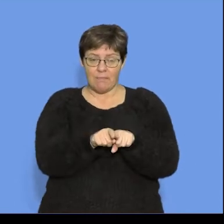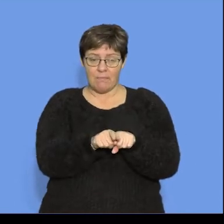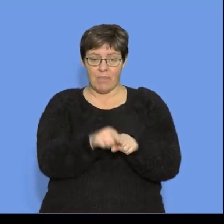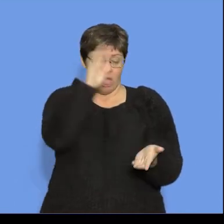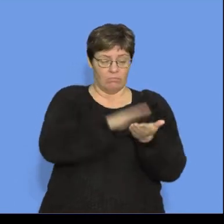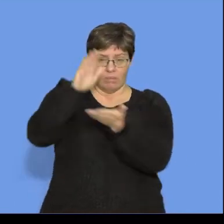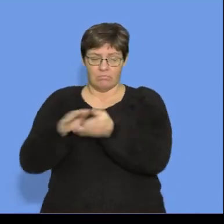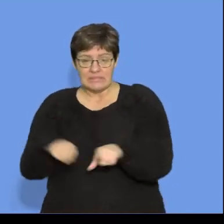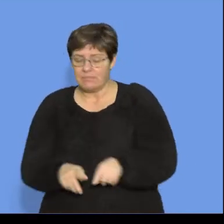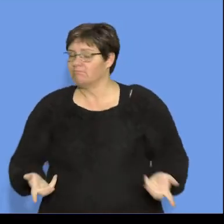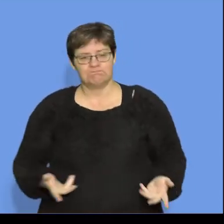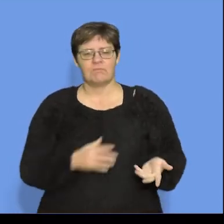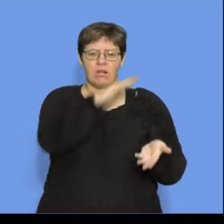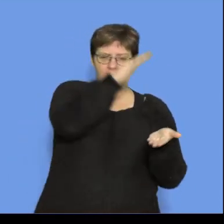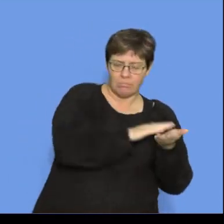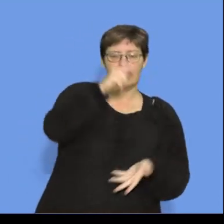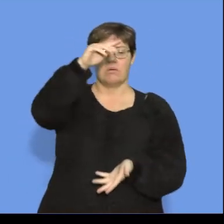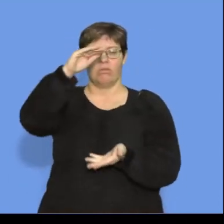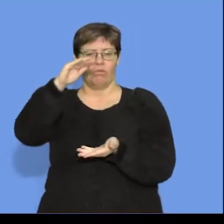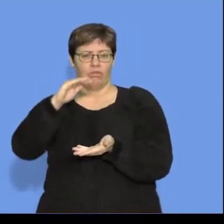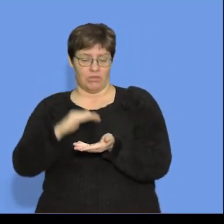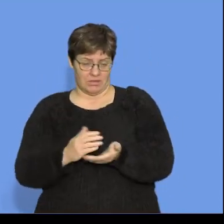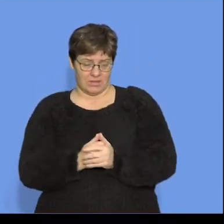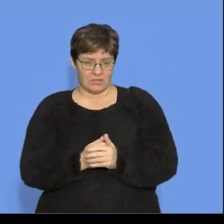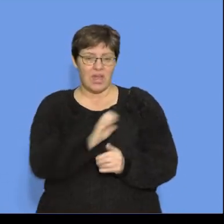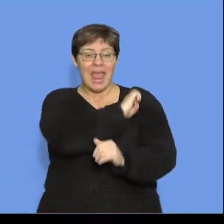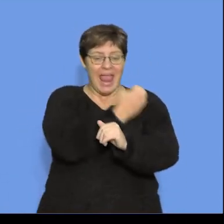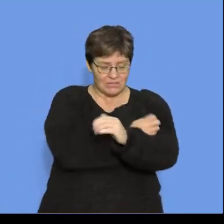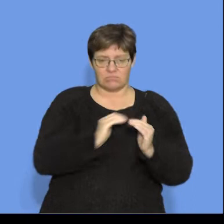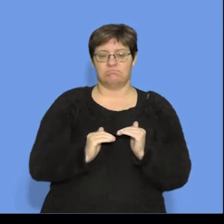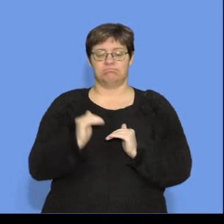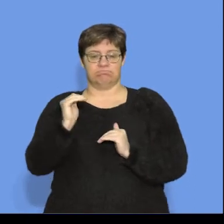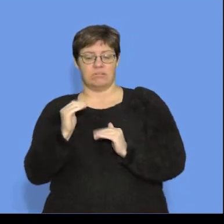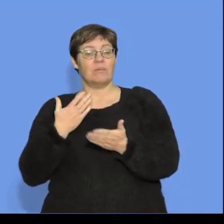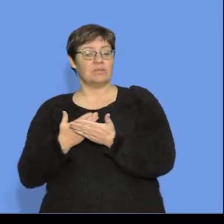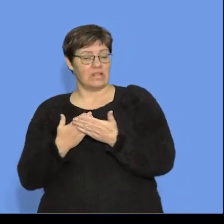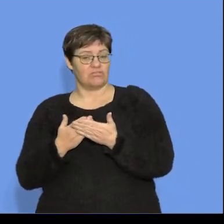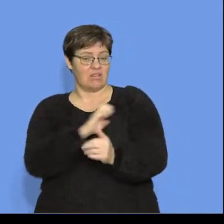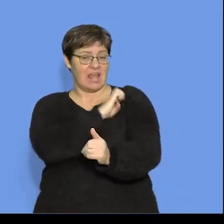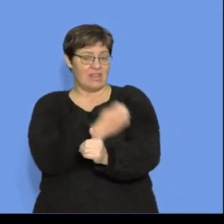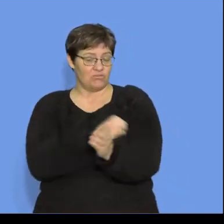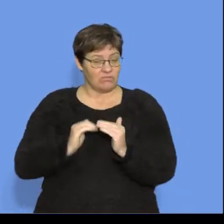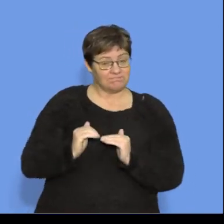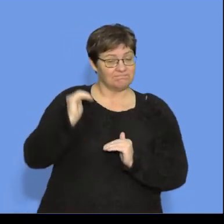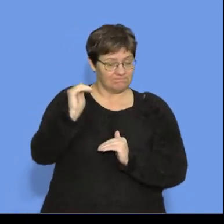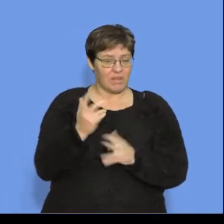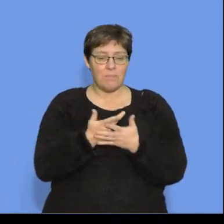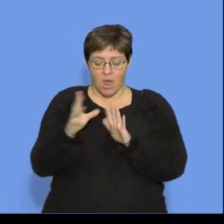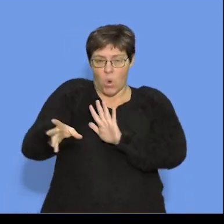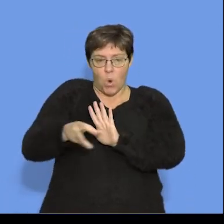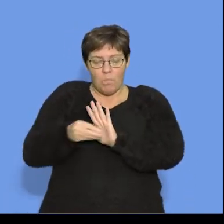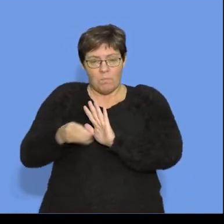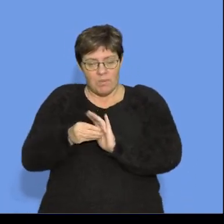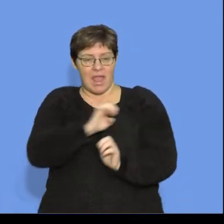So during the reaction, the energy suddenly increases. The potential energy increases. So there's an absorption